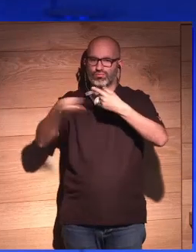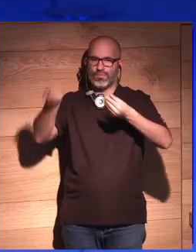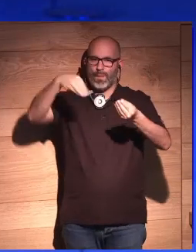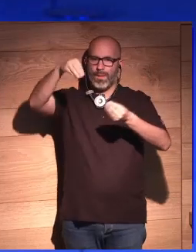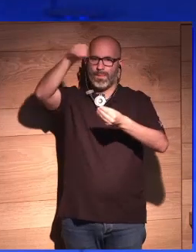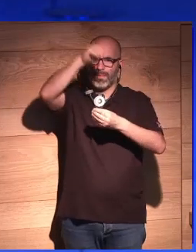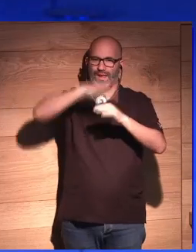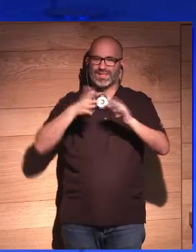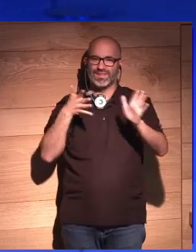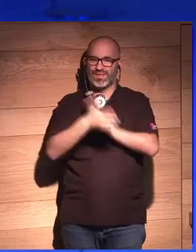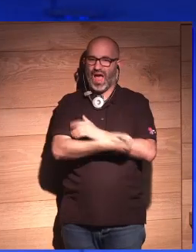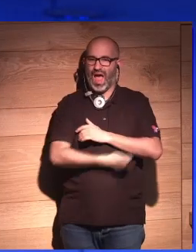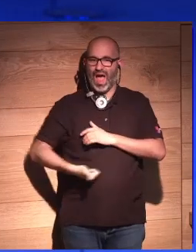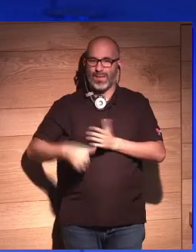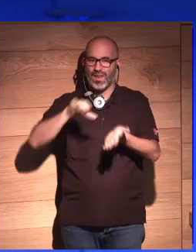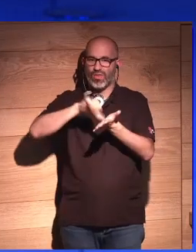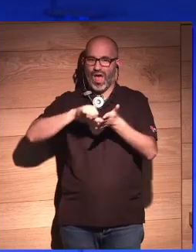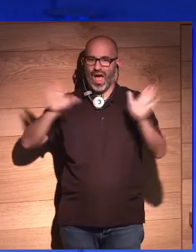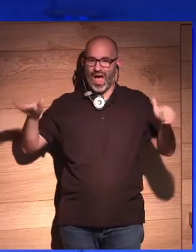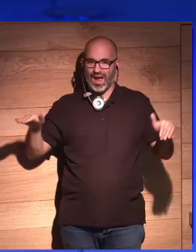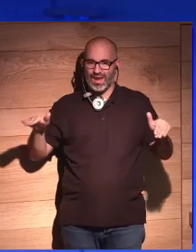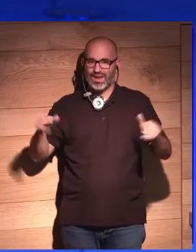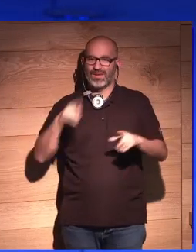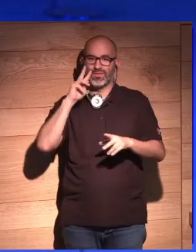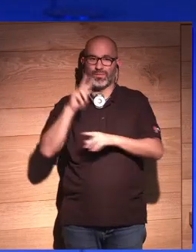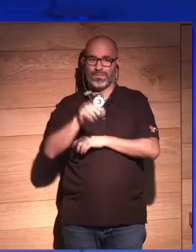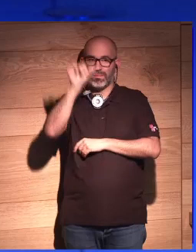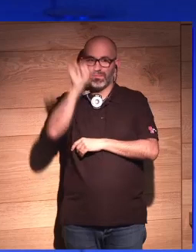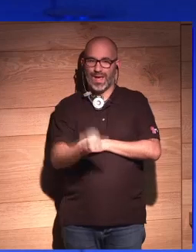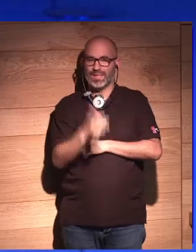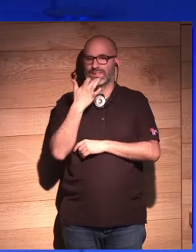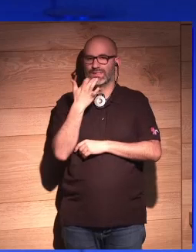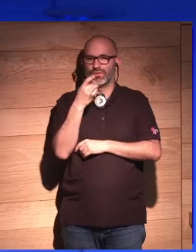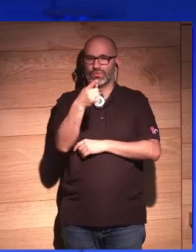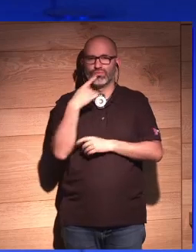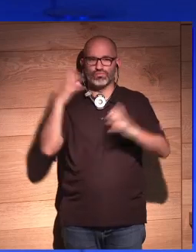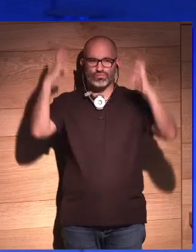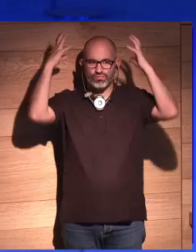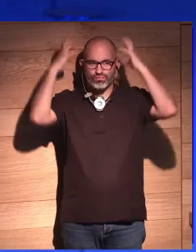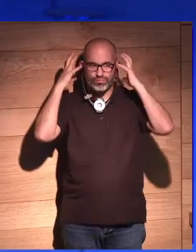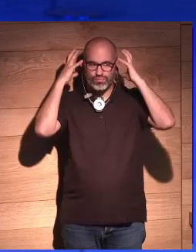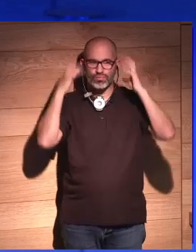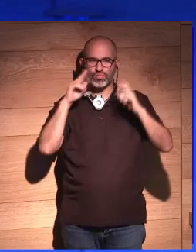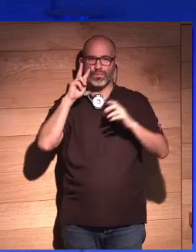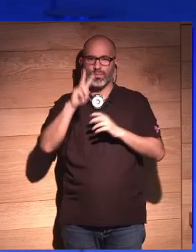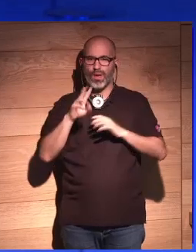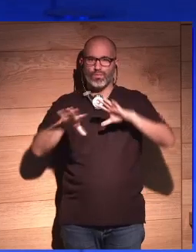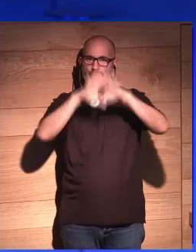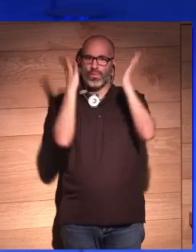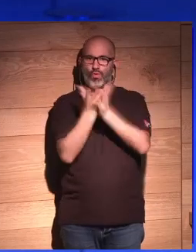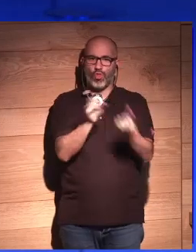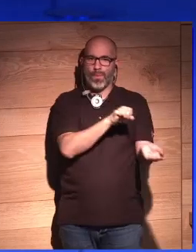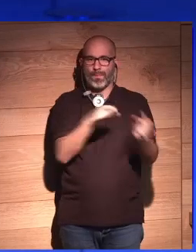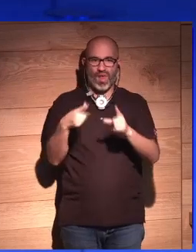So what you were seeing inside of that headset was a world that looked like this. But it was completely surrounded.